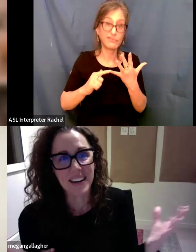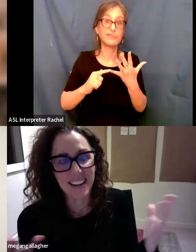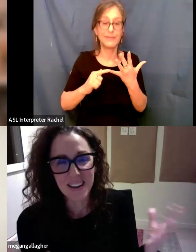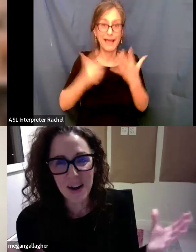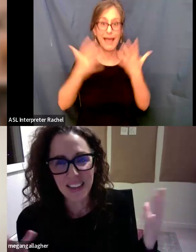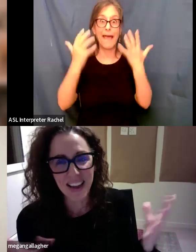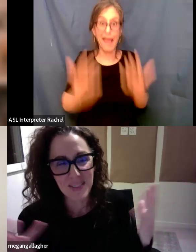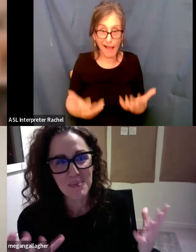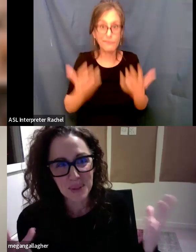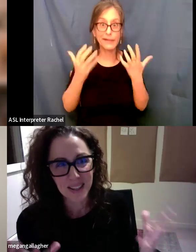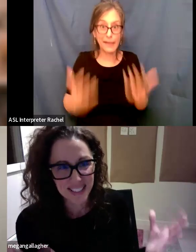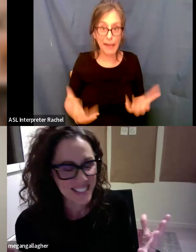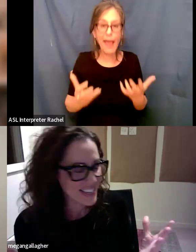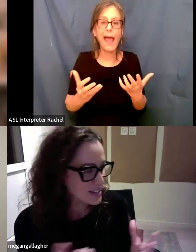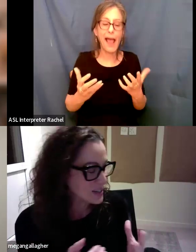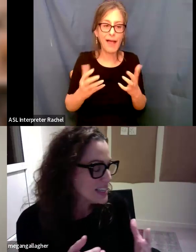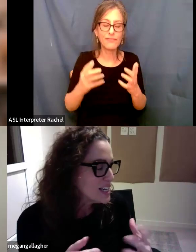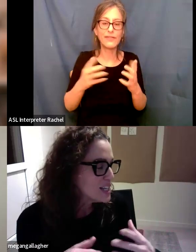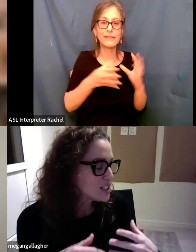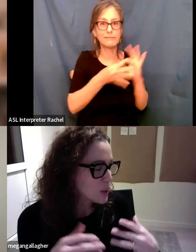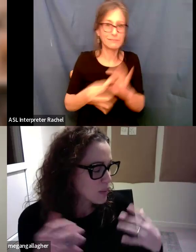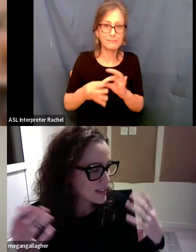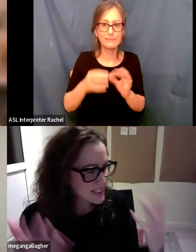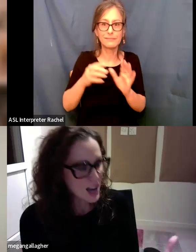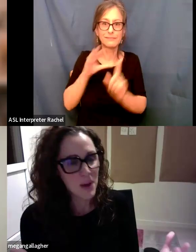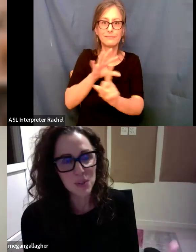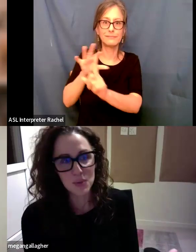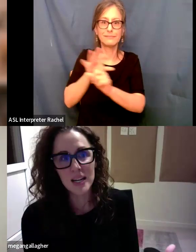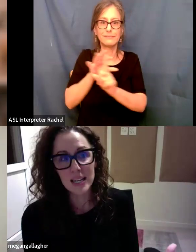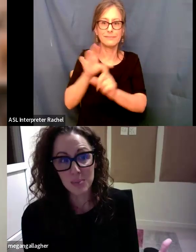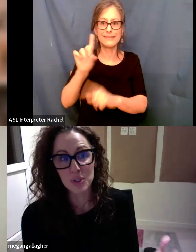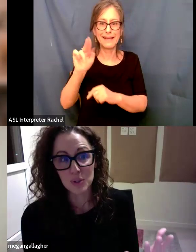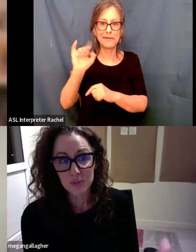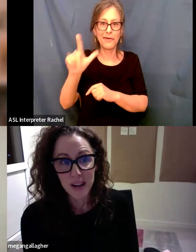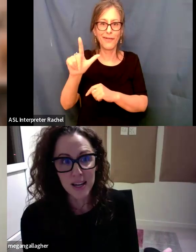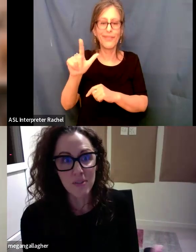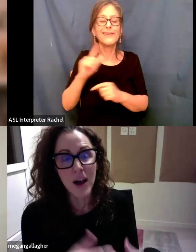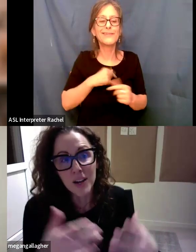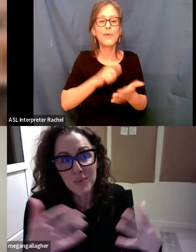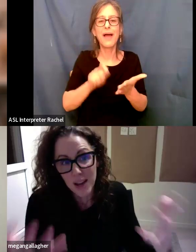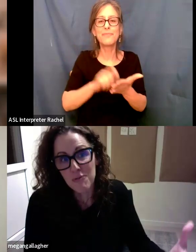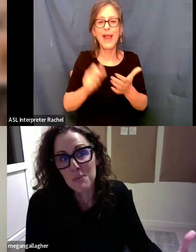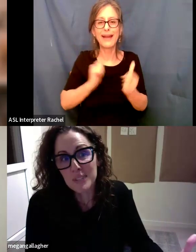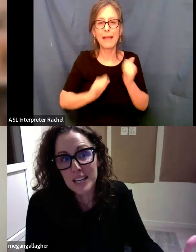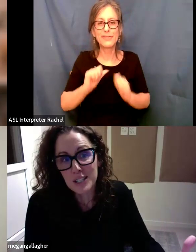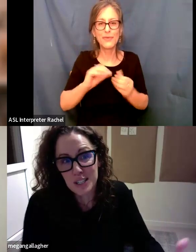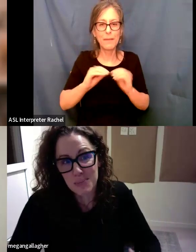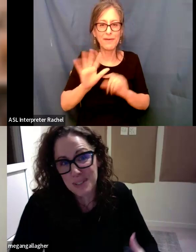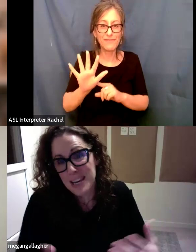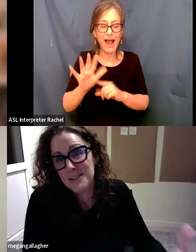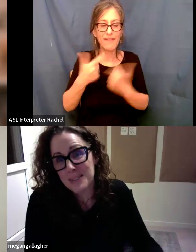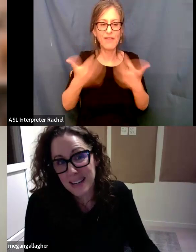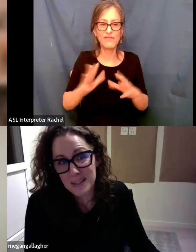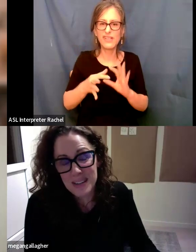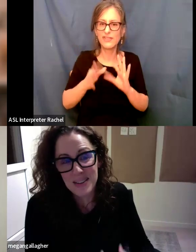episode that belongs to Daniel. So by the time I was writing episode 5, I had formed a relationship